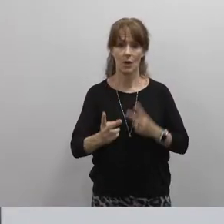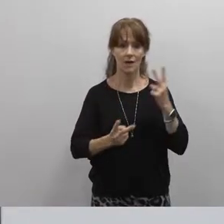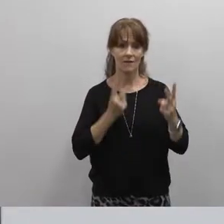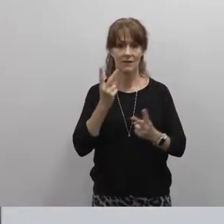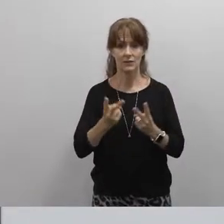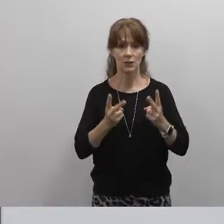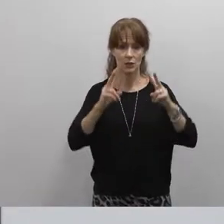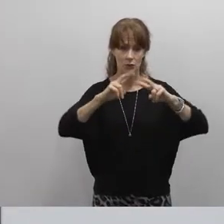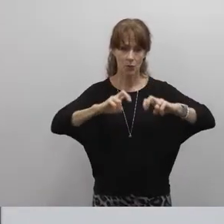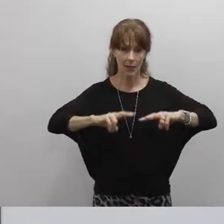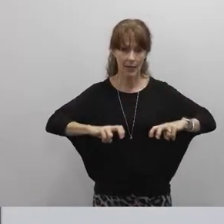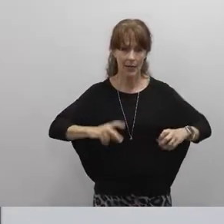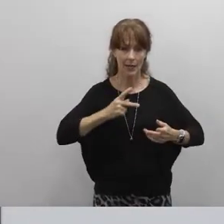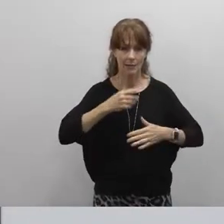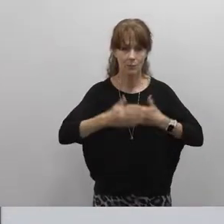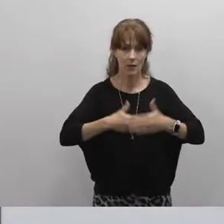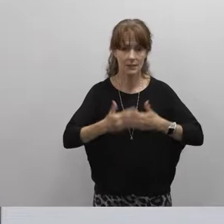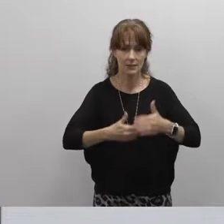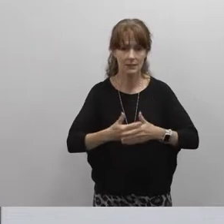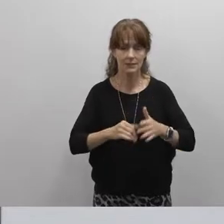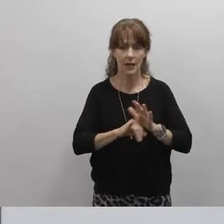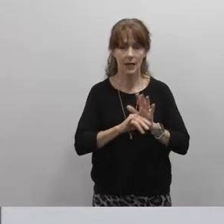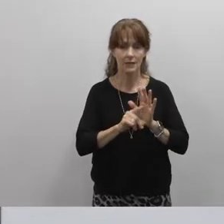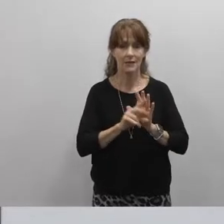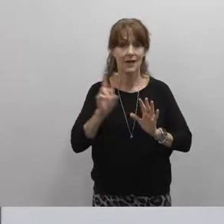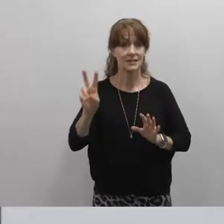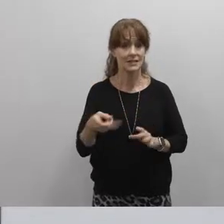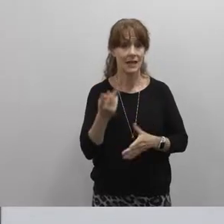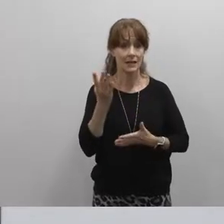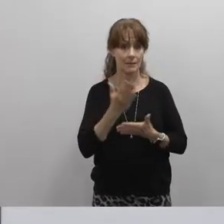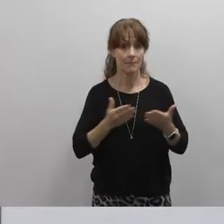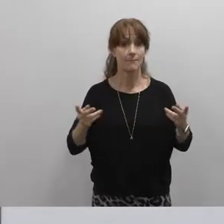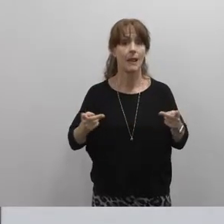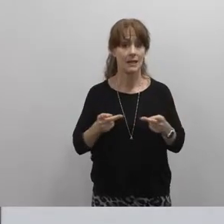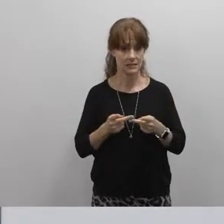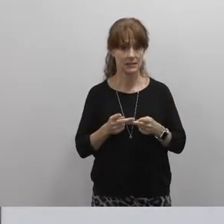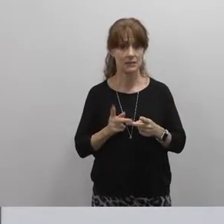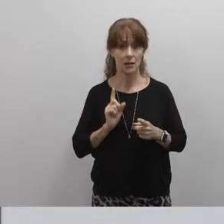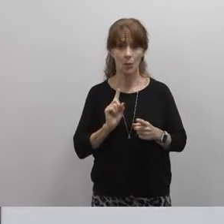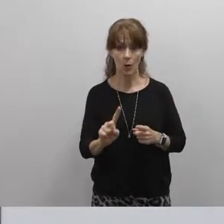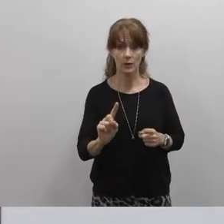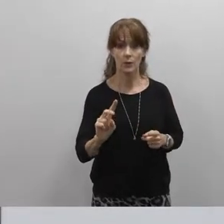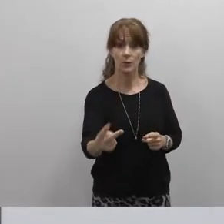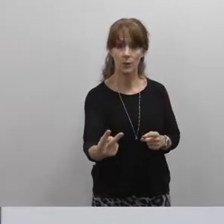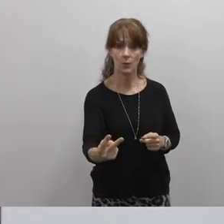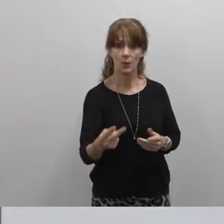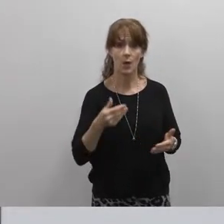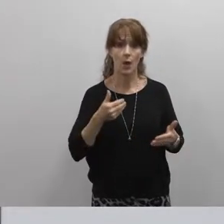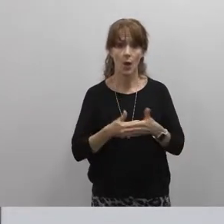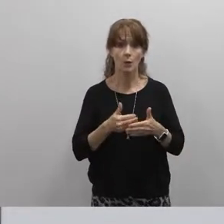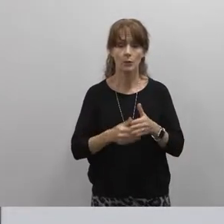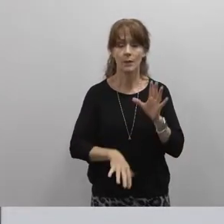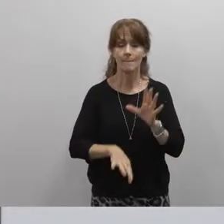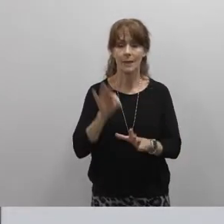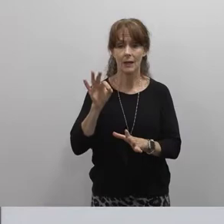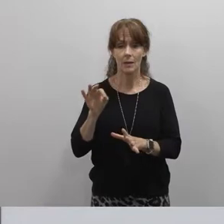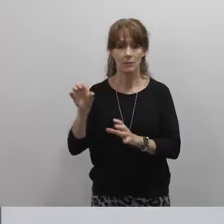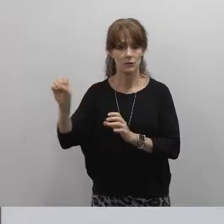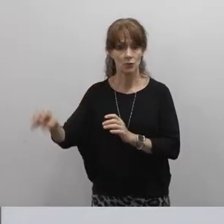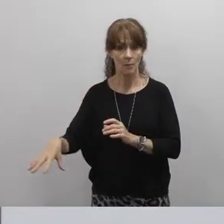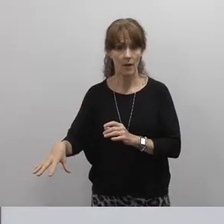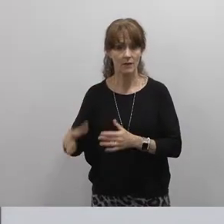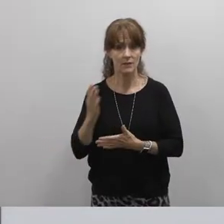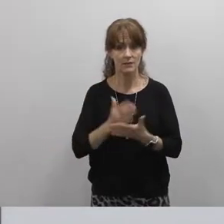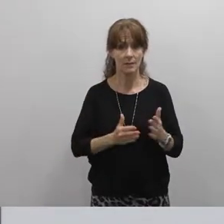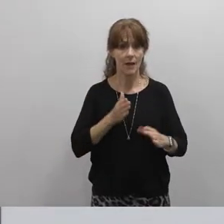screening system process, where we're identifying a second point of entry in many cases, within close proximity to pick up and drop off for some